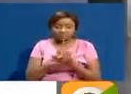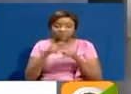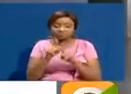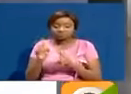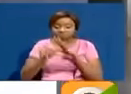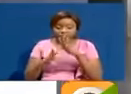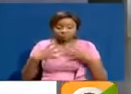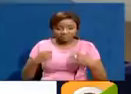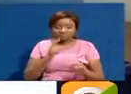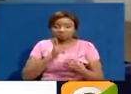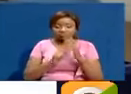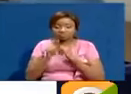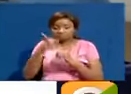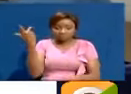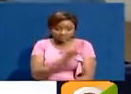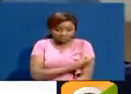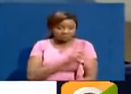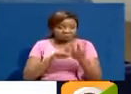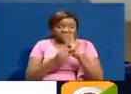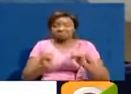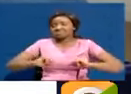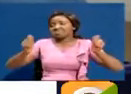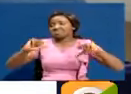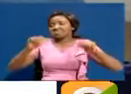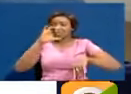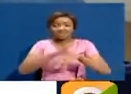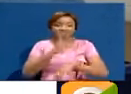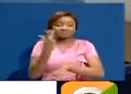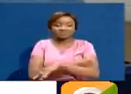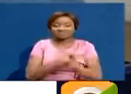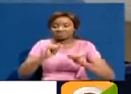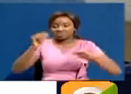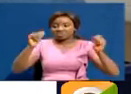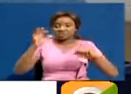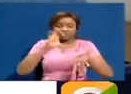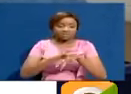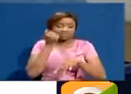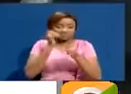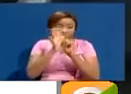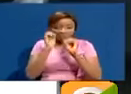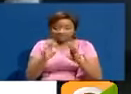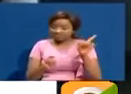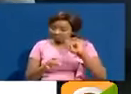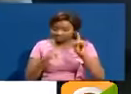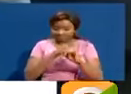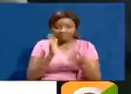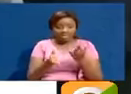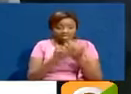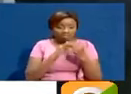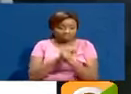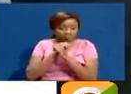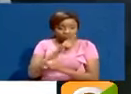will not be a silver bullet against COVID-19. While vaccines are meant to prevent hospitalization and severe disease leading to